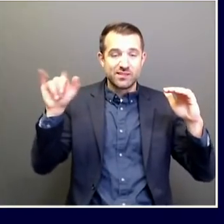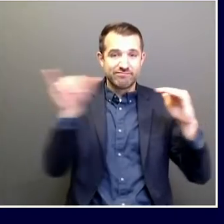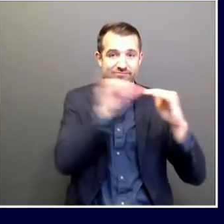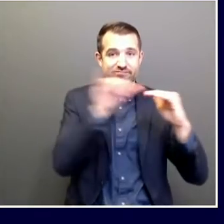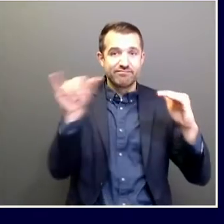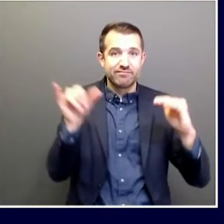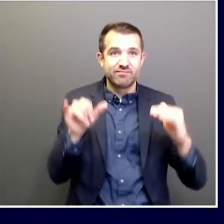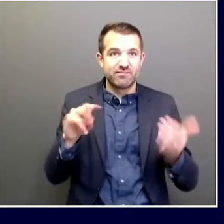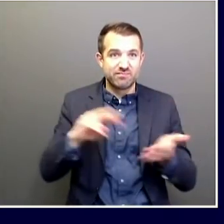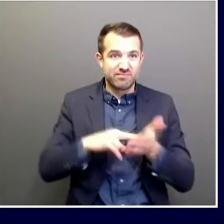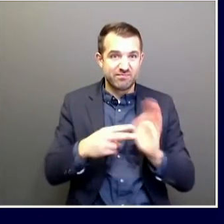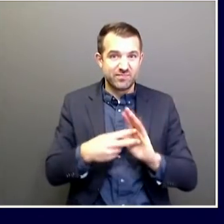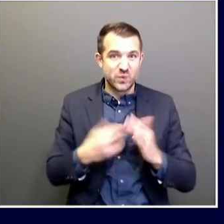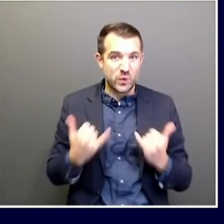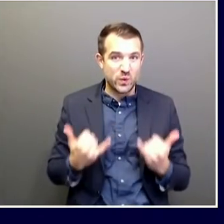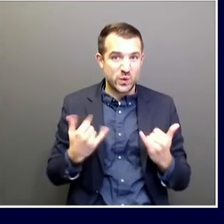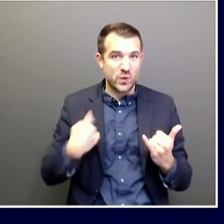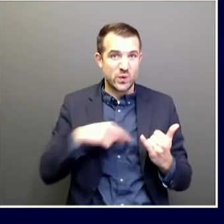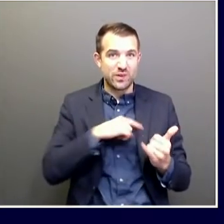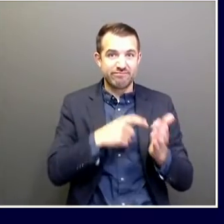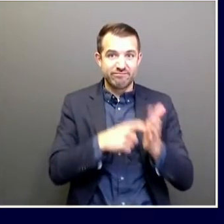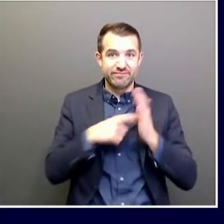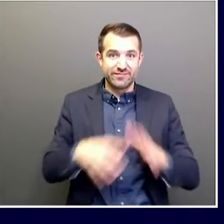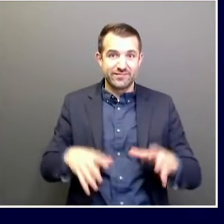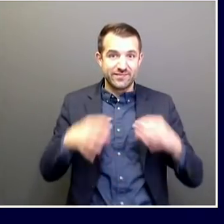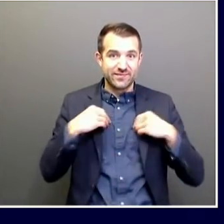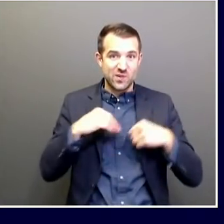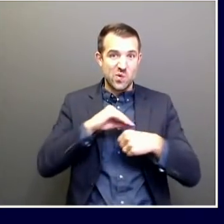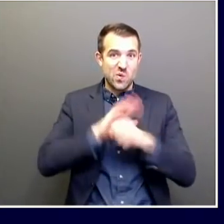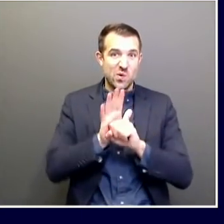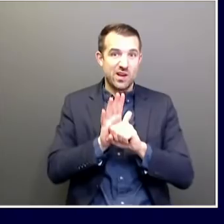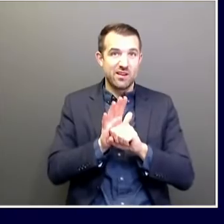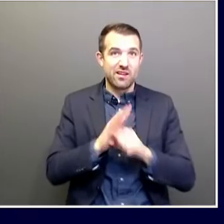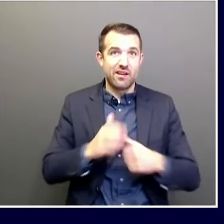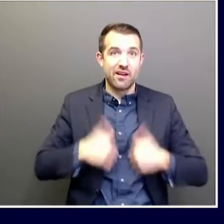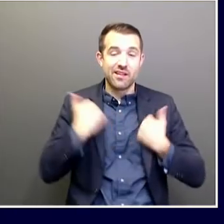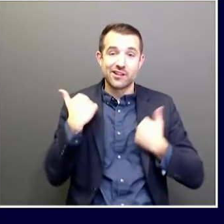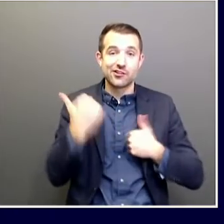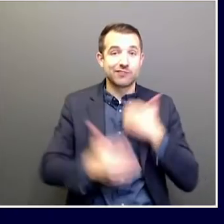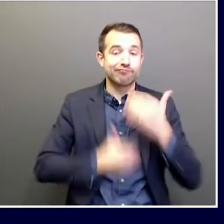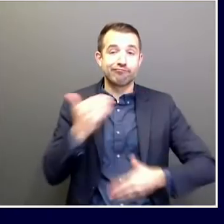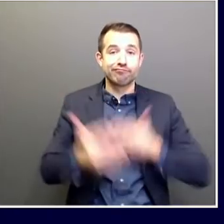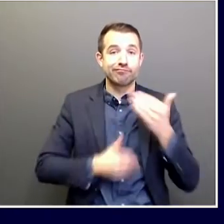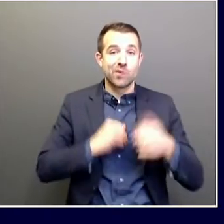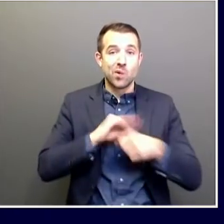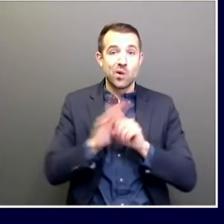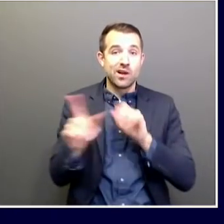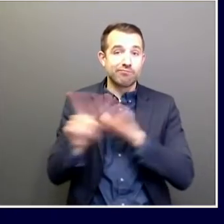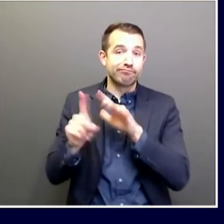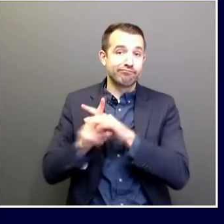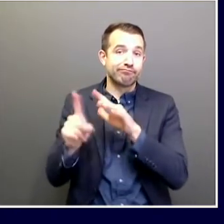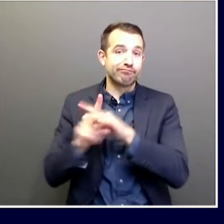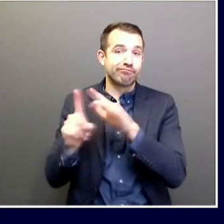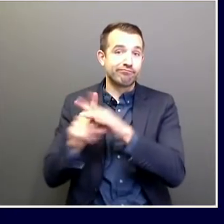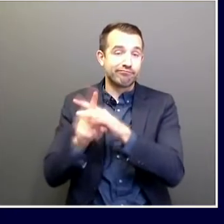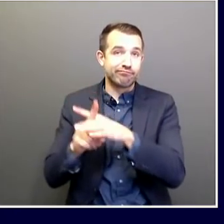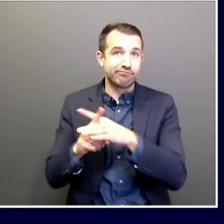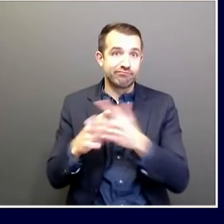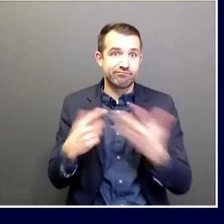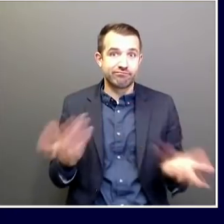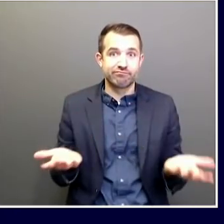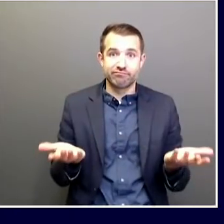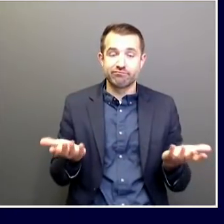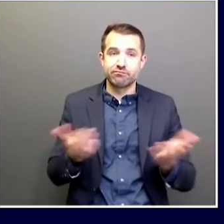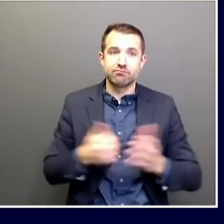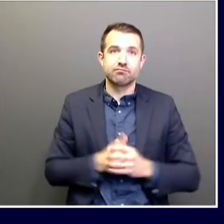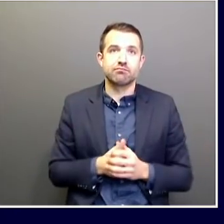and people are ready to go back about their business as it was? Is that sort of a sense that you're getting? I have no doubt